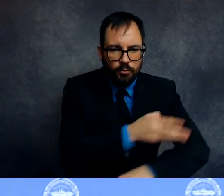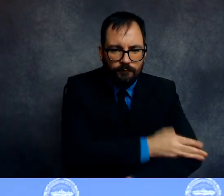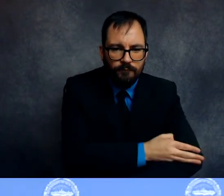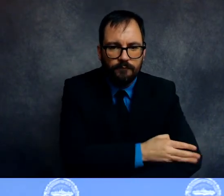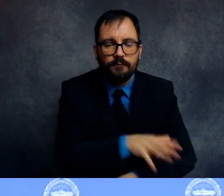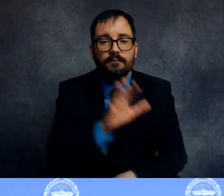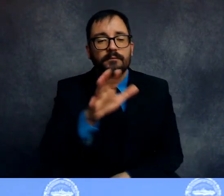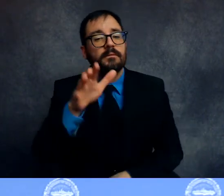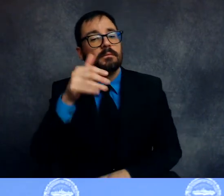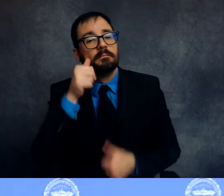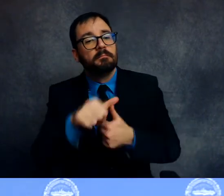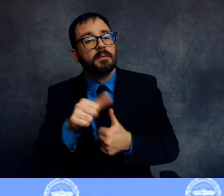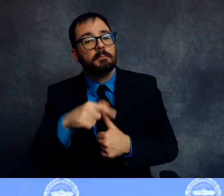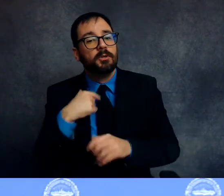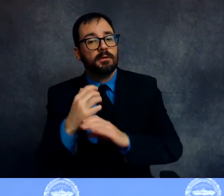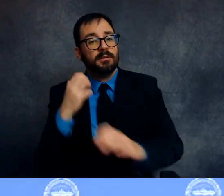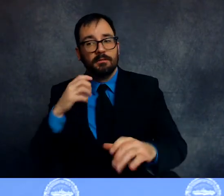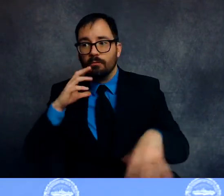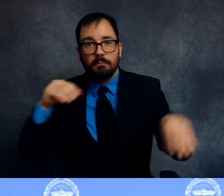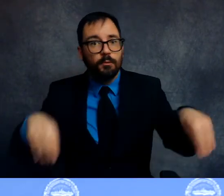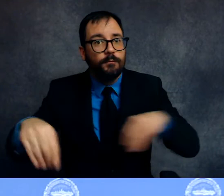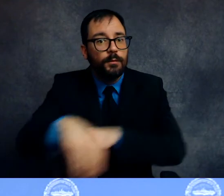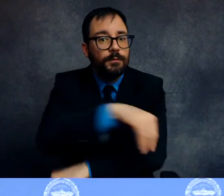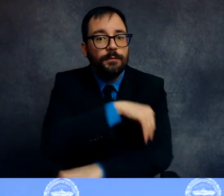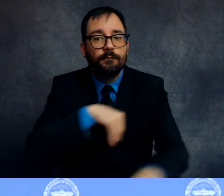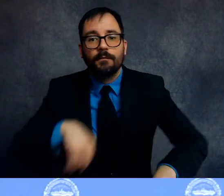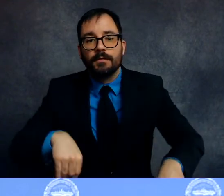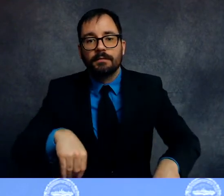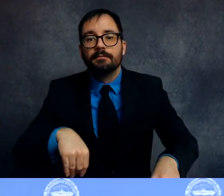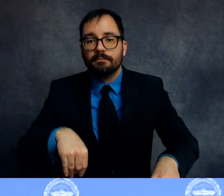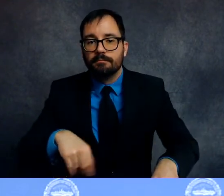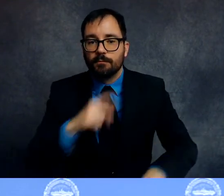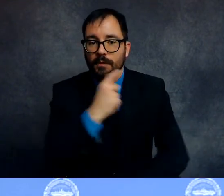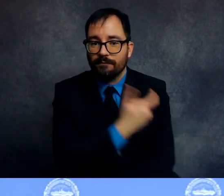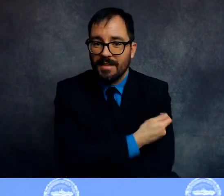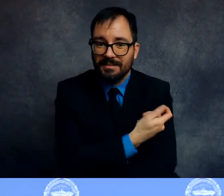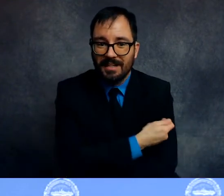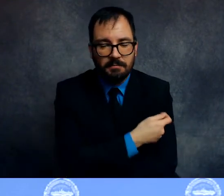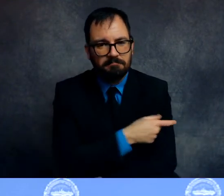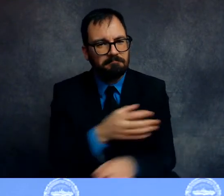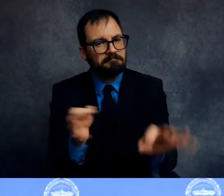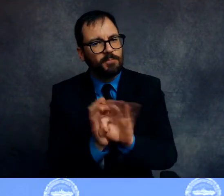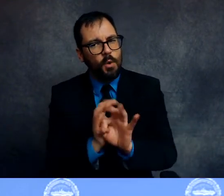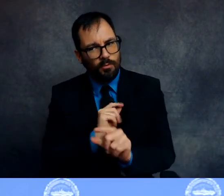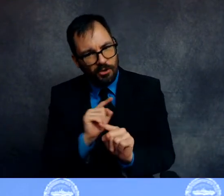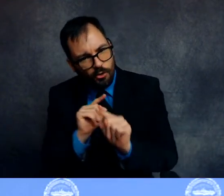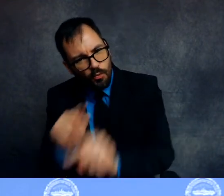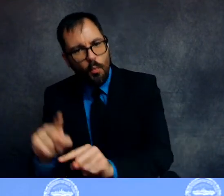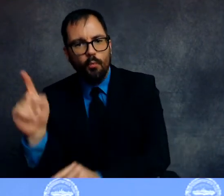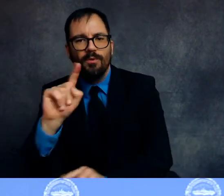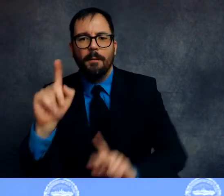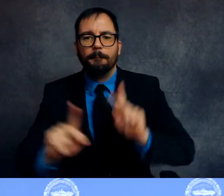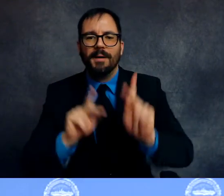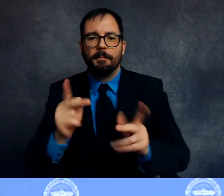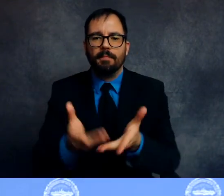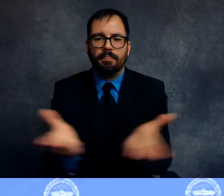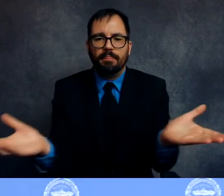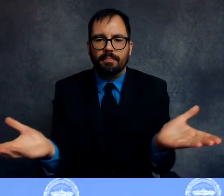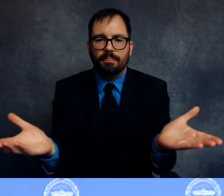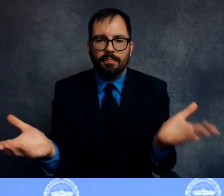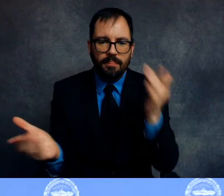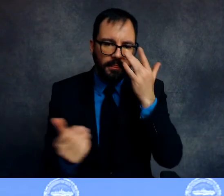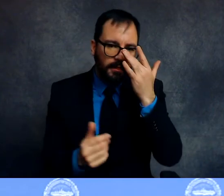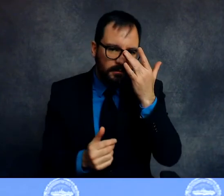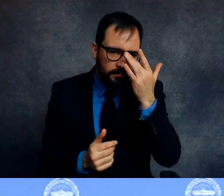making progress and where we need to do more. Again, the mobile effort that Mayor Walsh mentioned, we're going to continue to bring vaccines